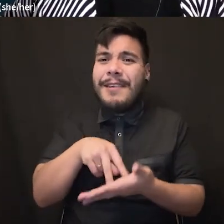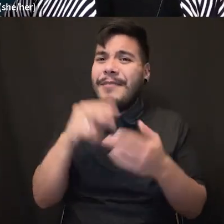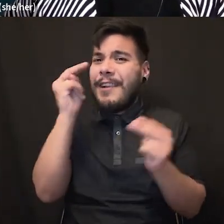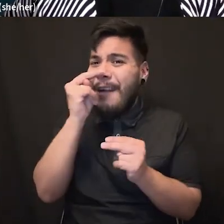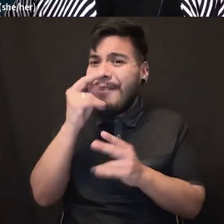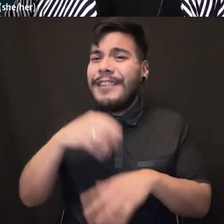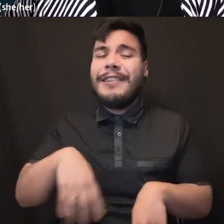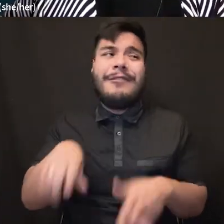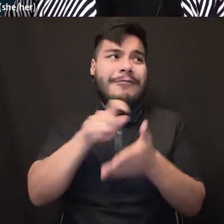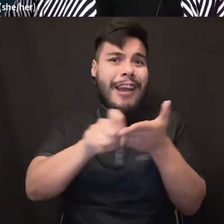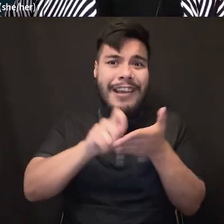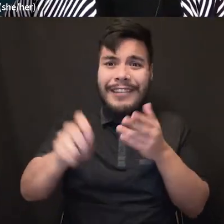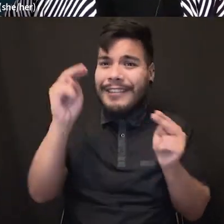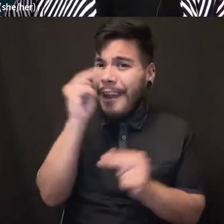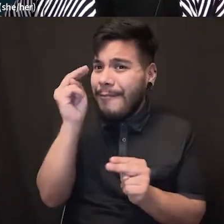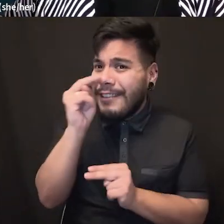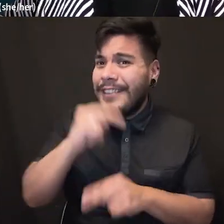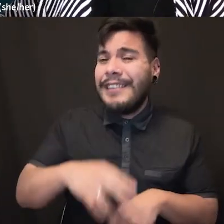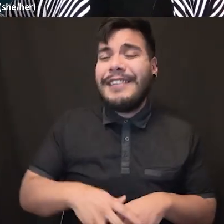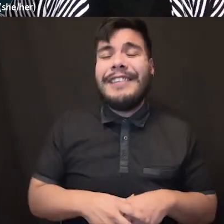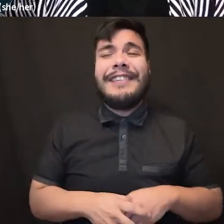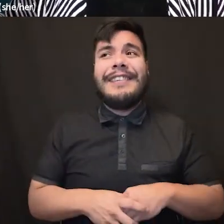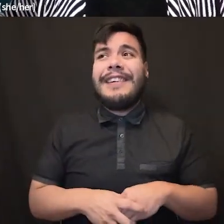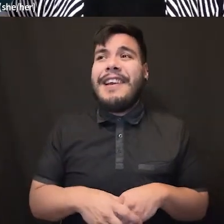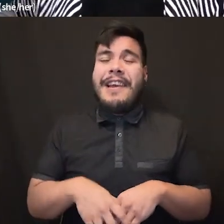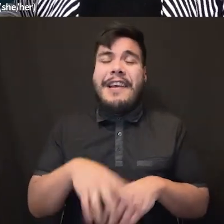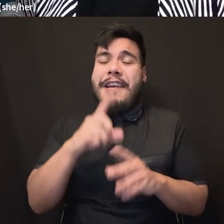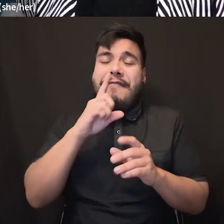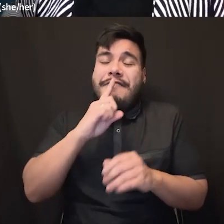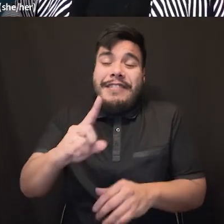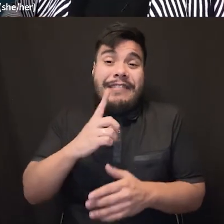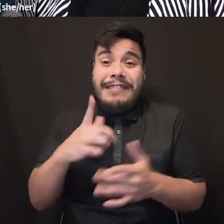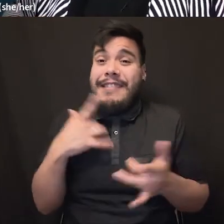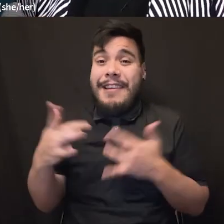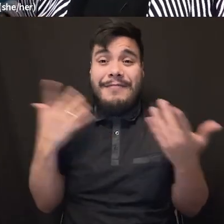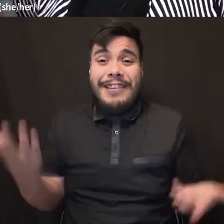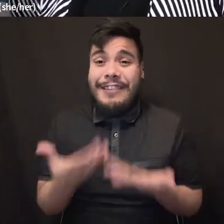love writing comedy. And I'm just really excited to be here with you guys.